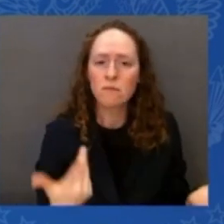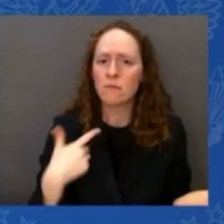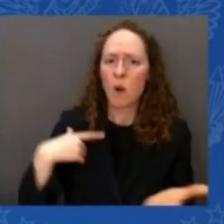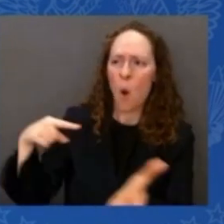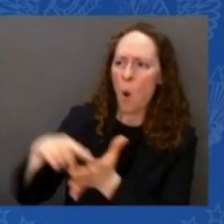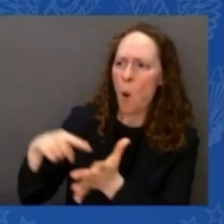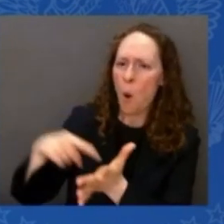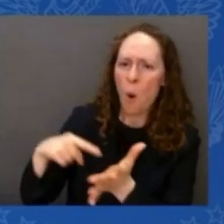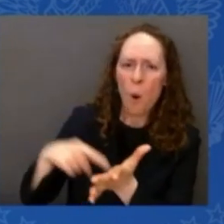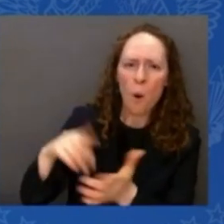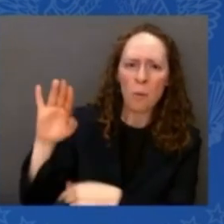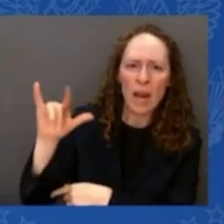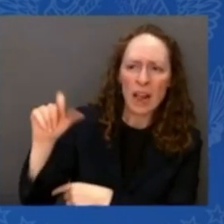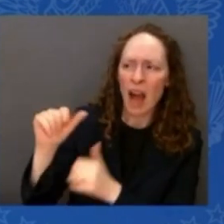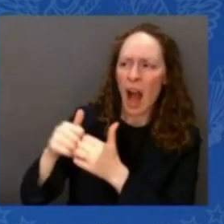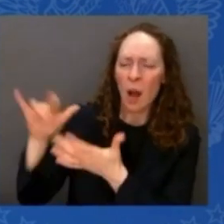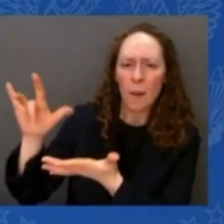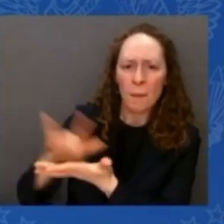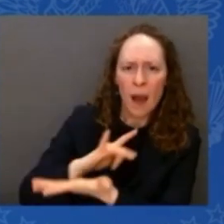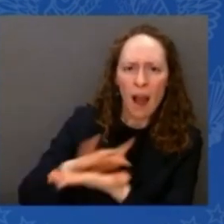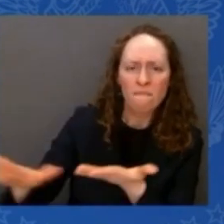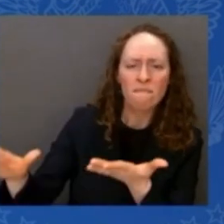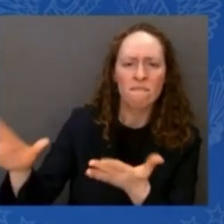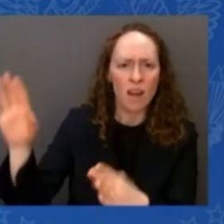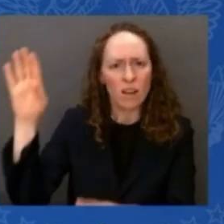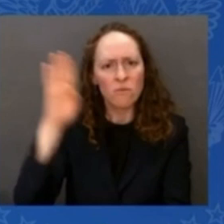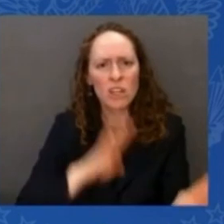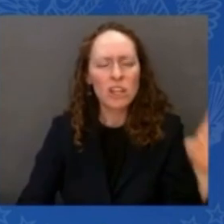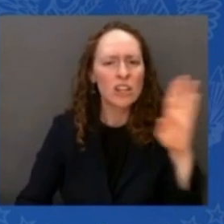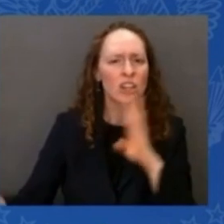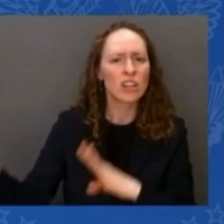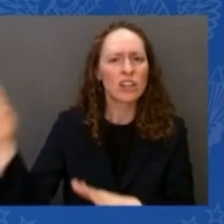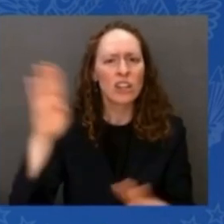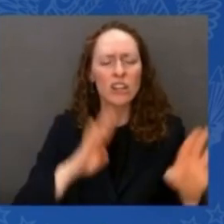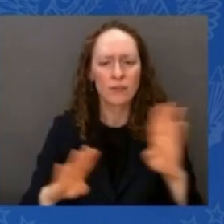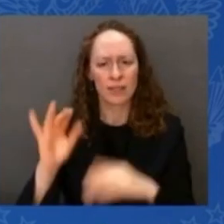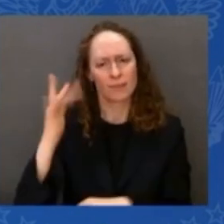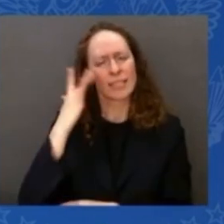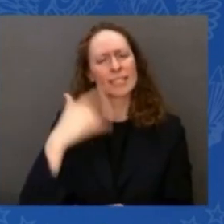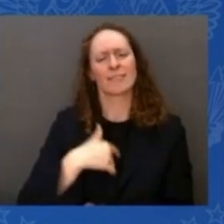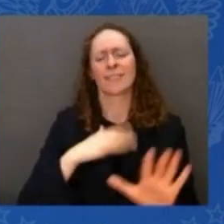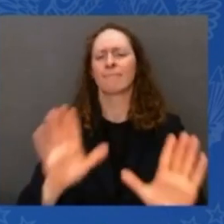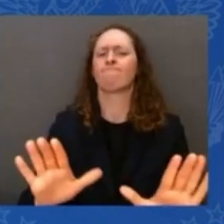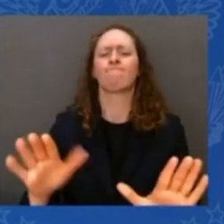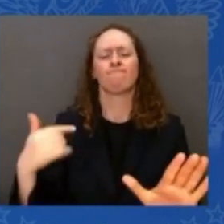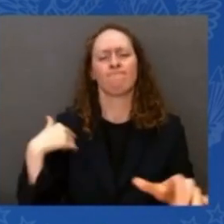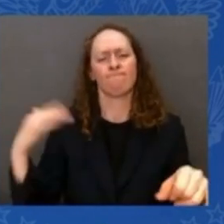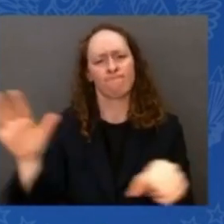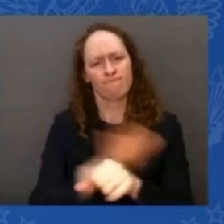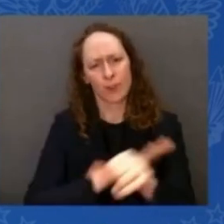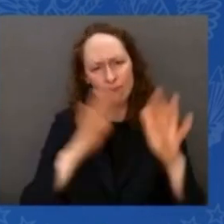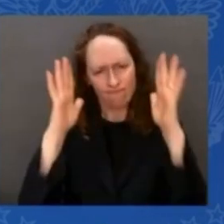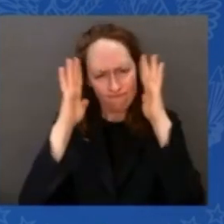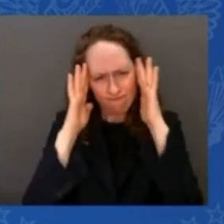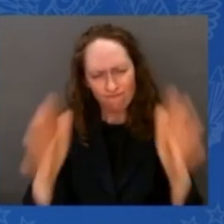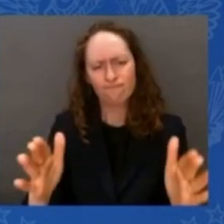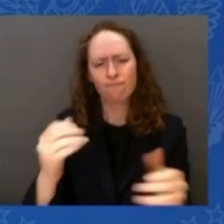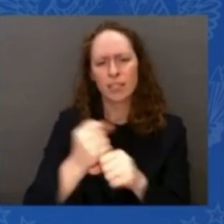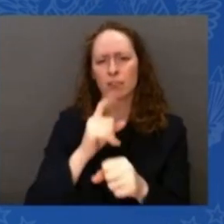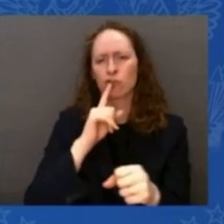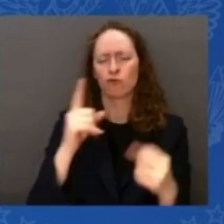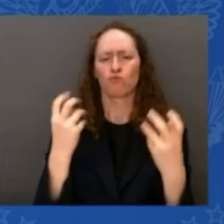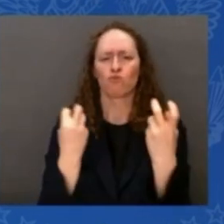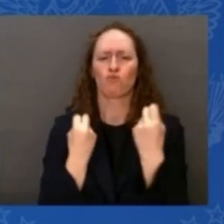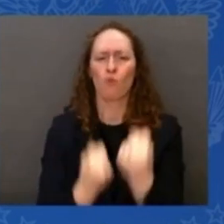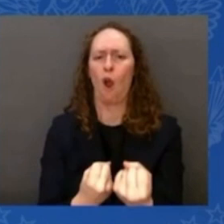focused intensely on getting more people affordable health care and bringing down medical costs so you have a little bit of breathing room again,